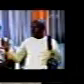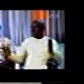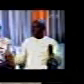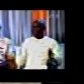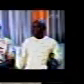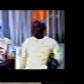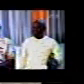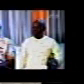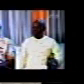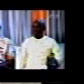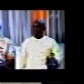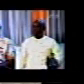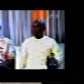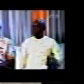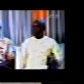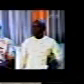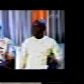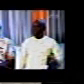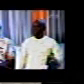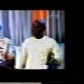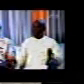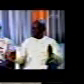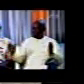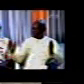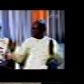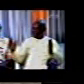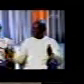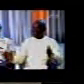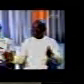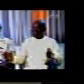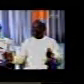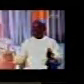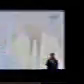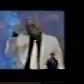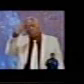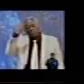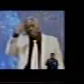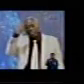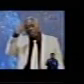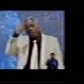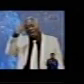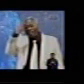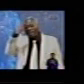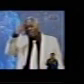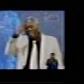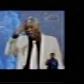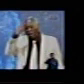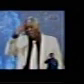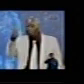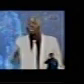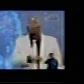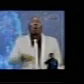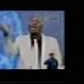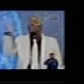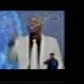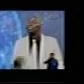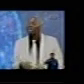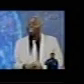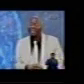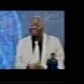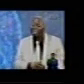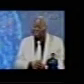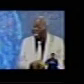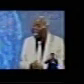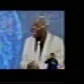that curses thee, and blessed be everyone that blesses thee. And it came to pass, as soon as Isaac had made an end